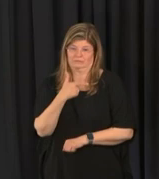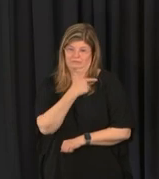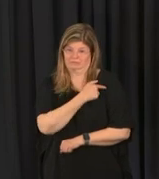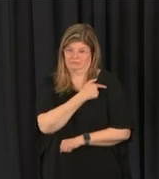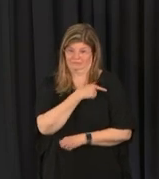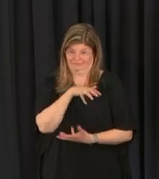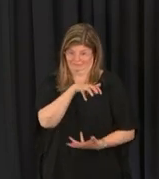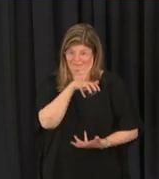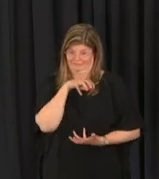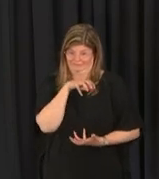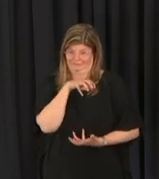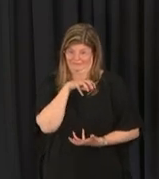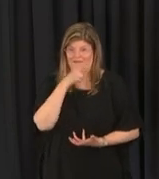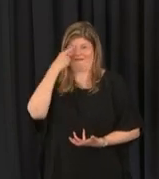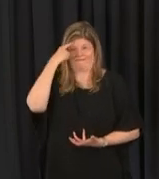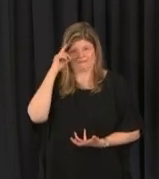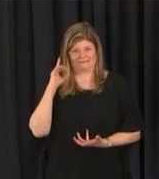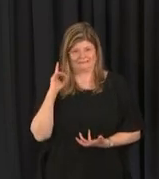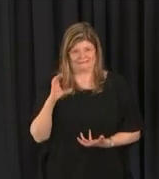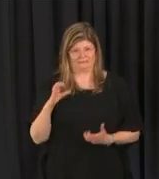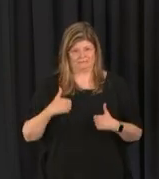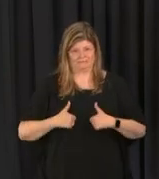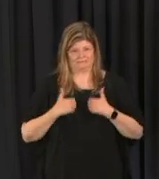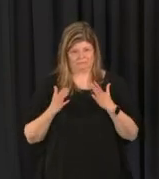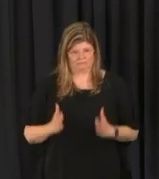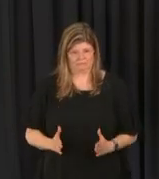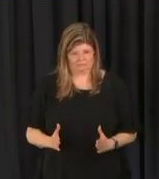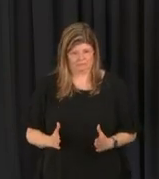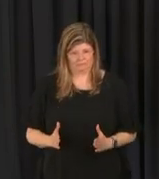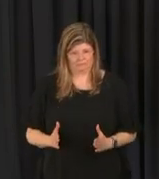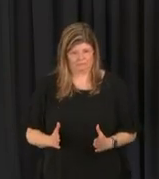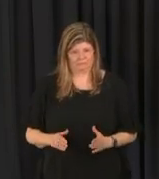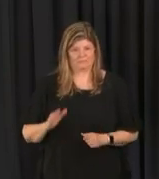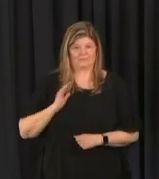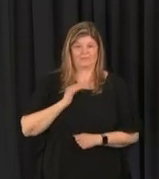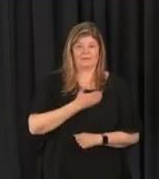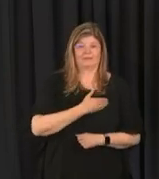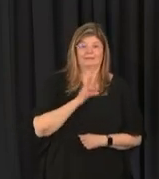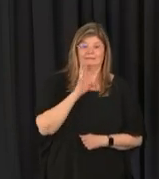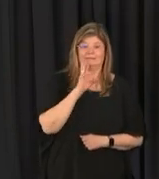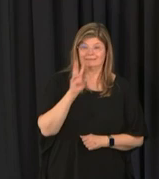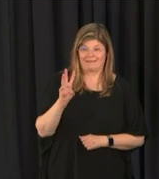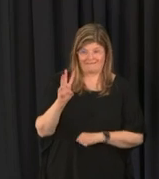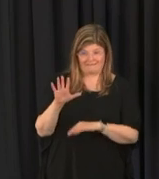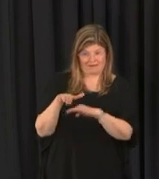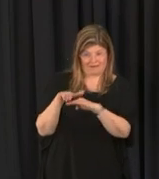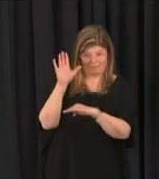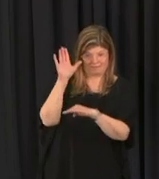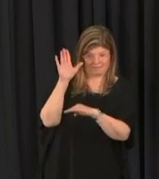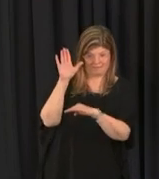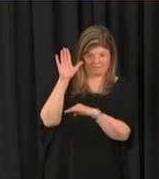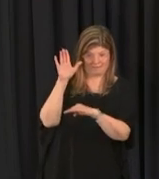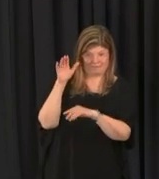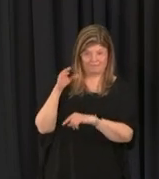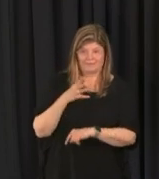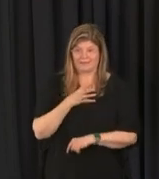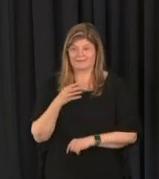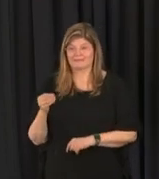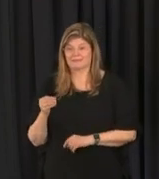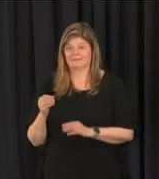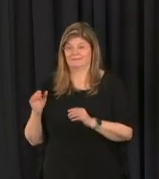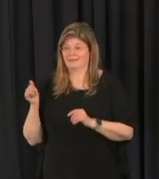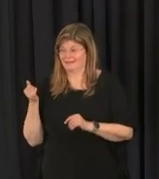we have now. And the way to think about that is that our 65 and older and 18 to 64 qualifying